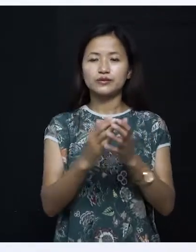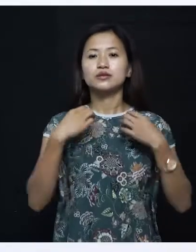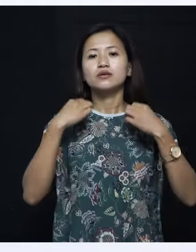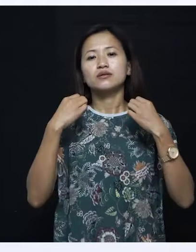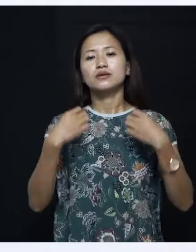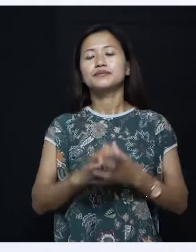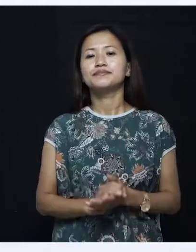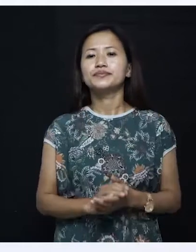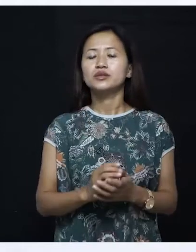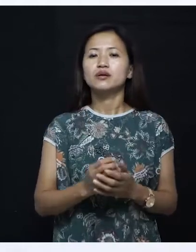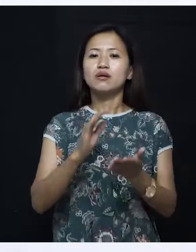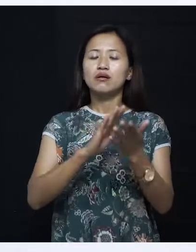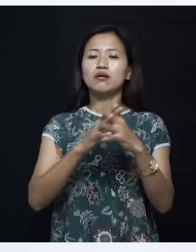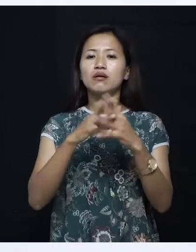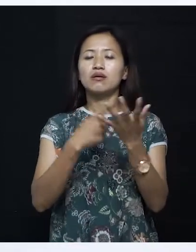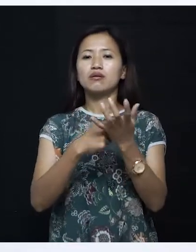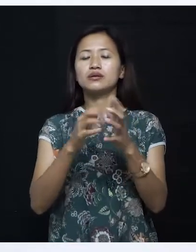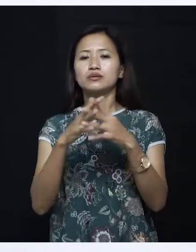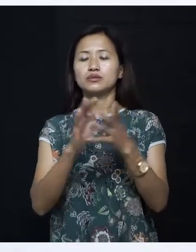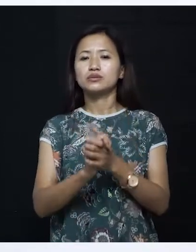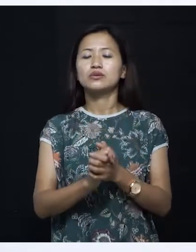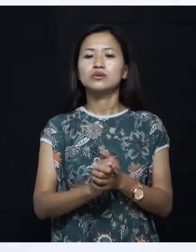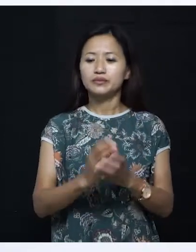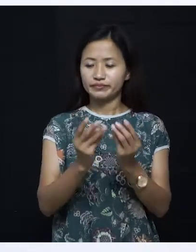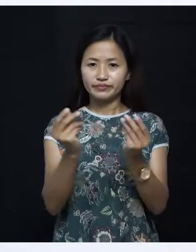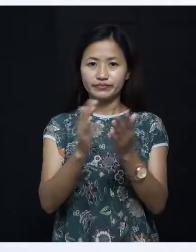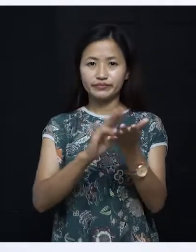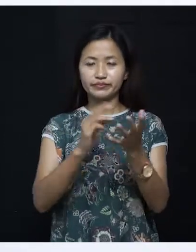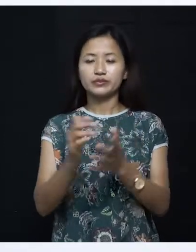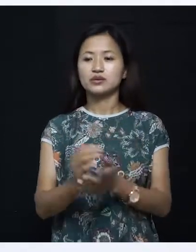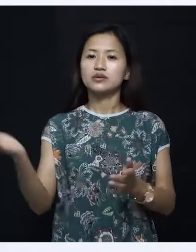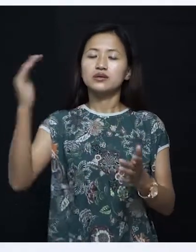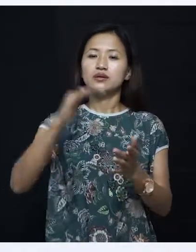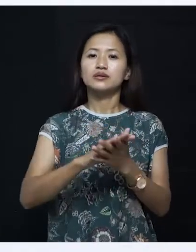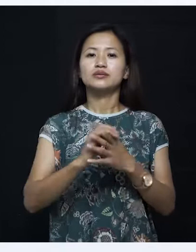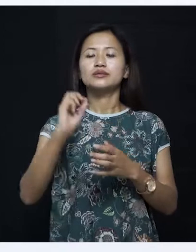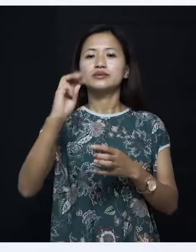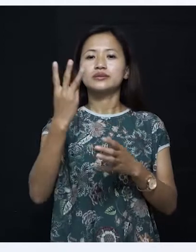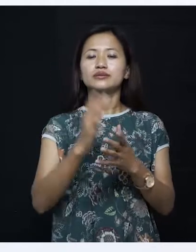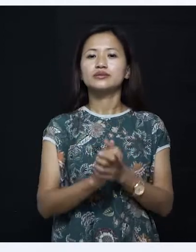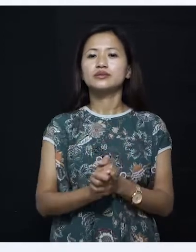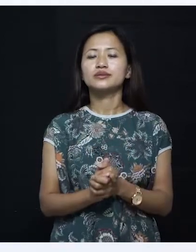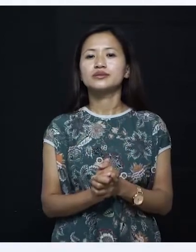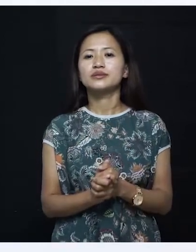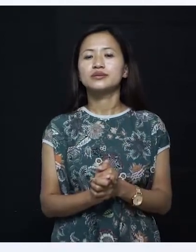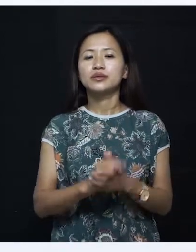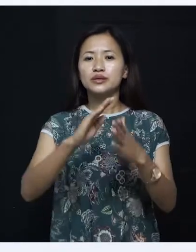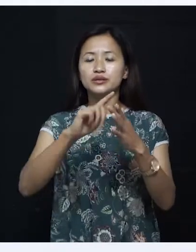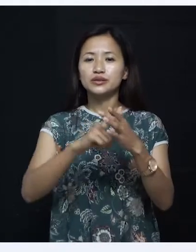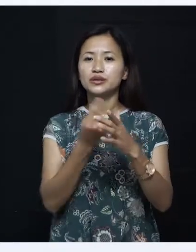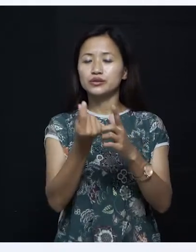raw material is based on agriculture. Okay, then coming to this, the third one, that is the